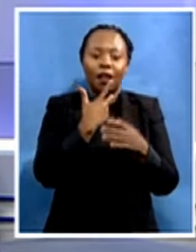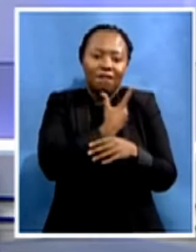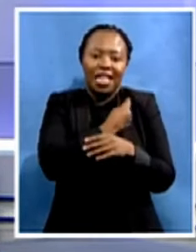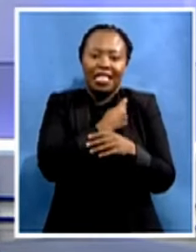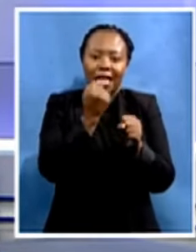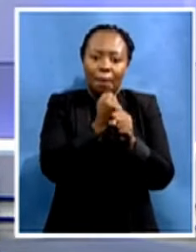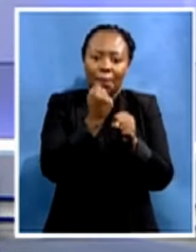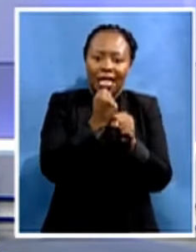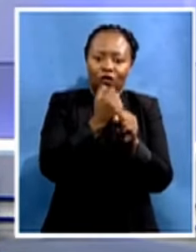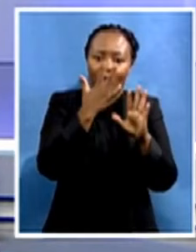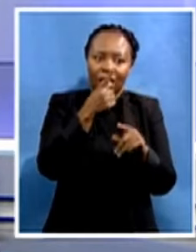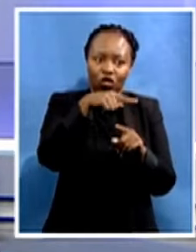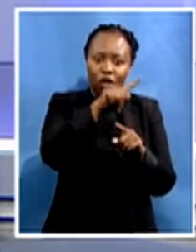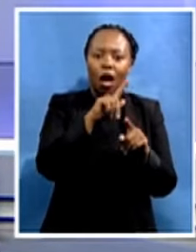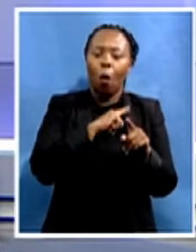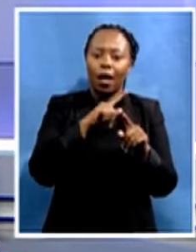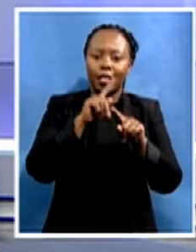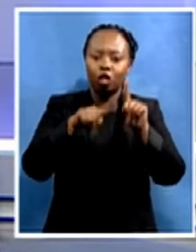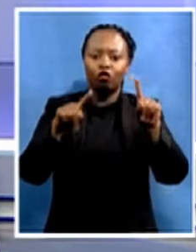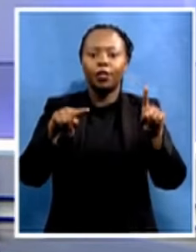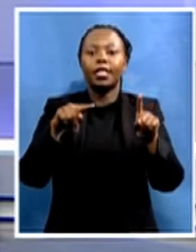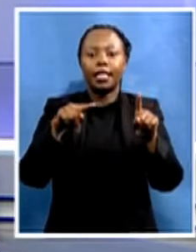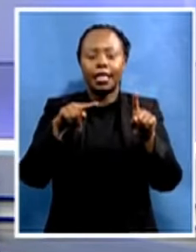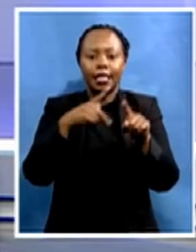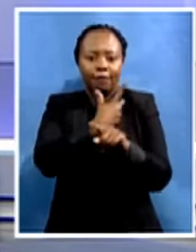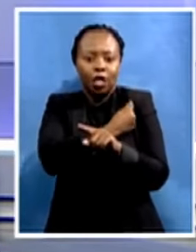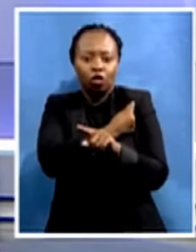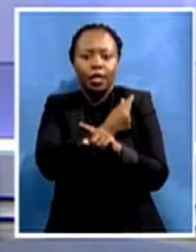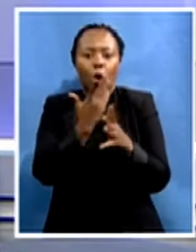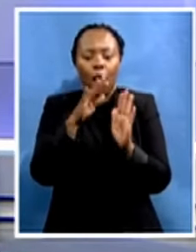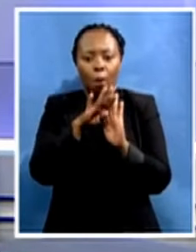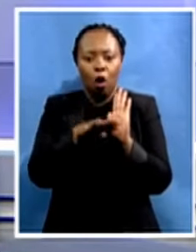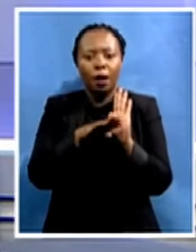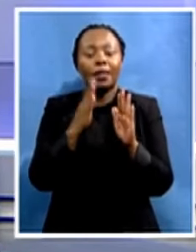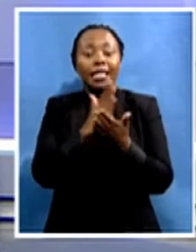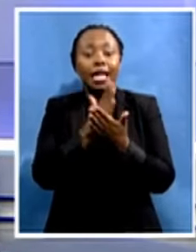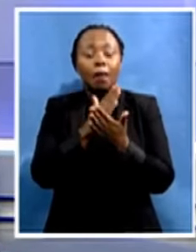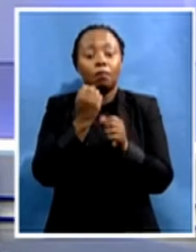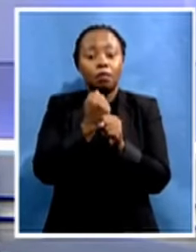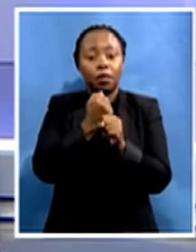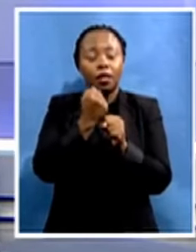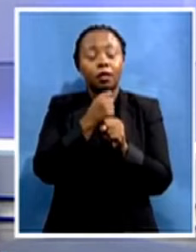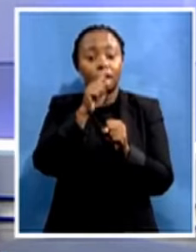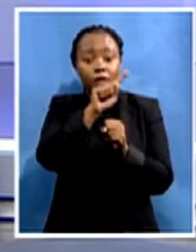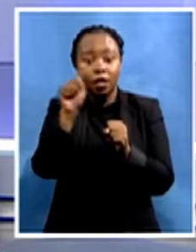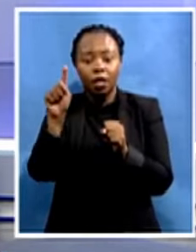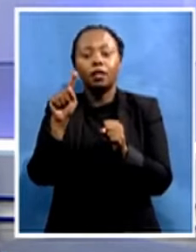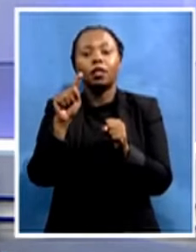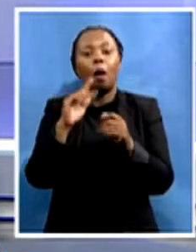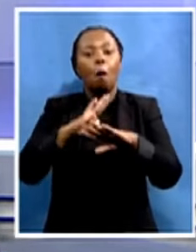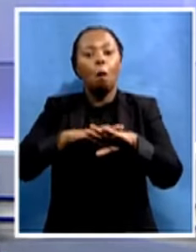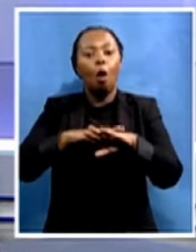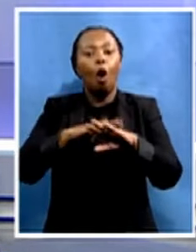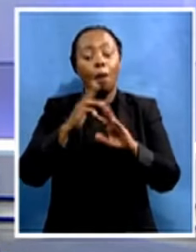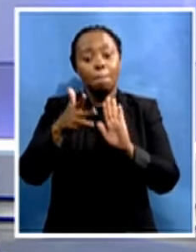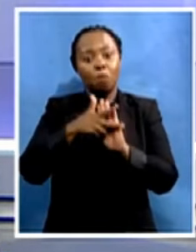in the program. He said some of these manufacturers are in the process of seeking the necessary approvals from Health Products Authority,